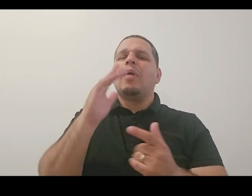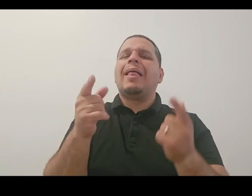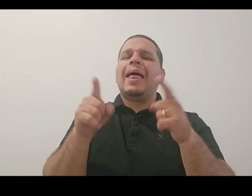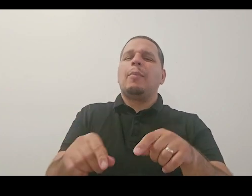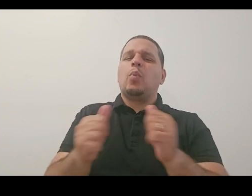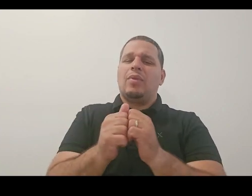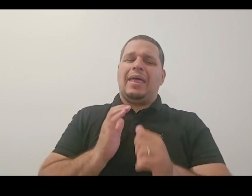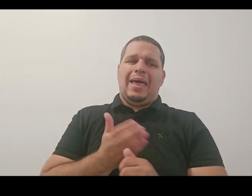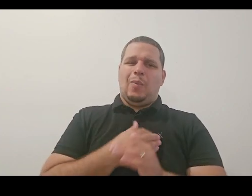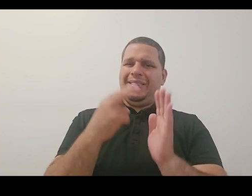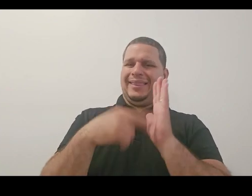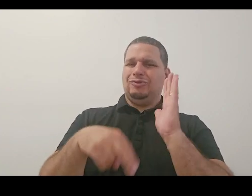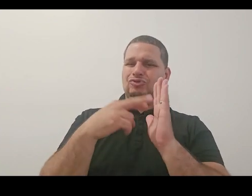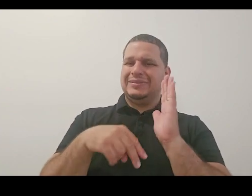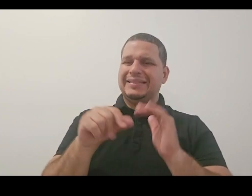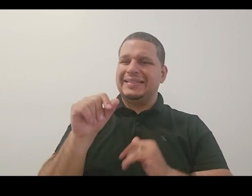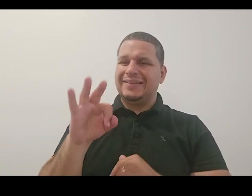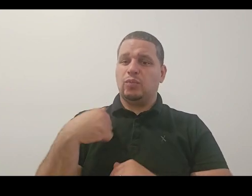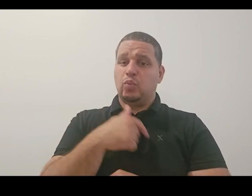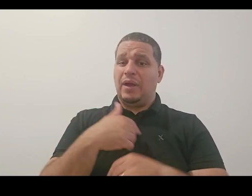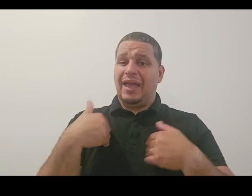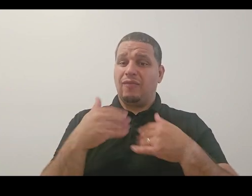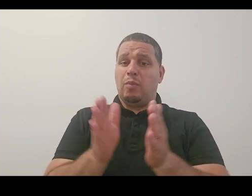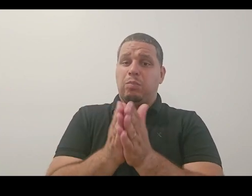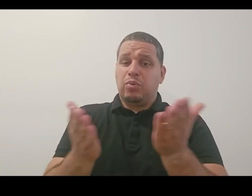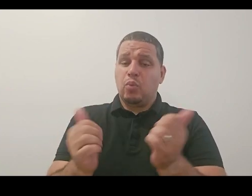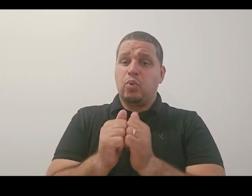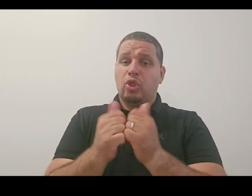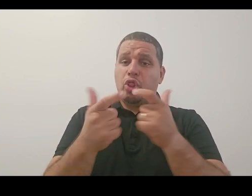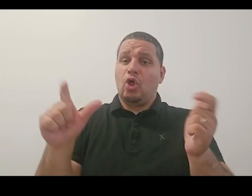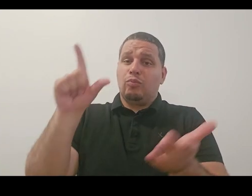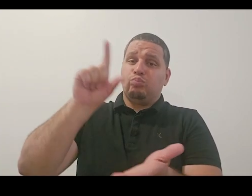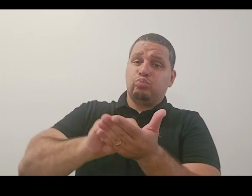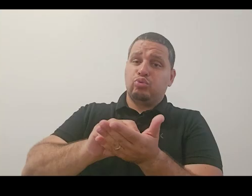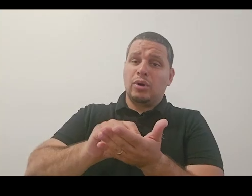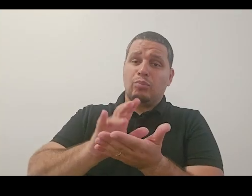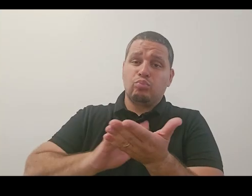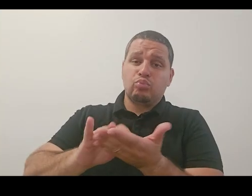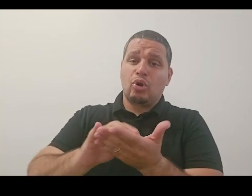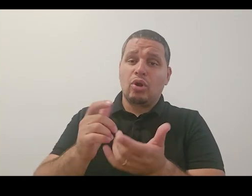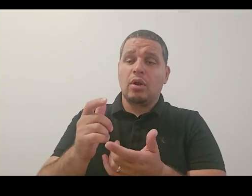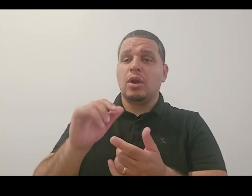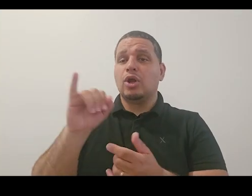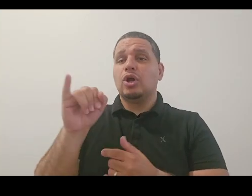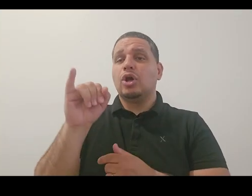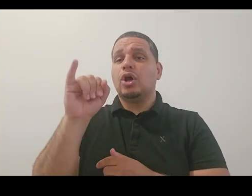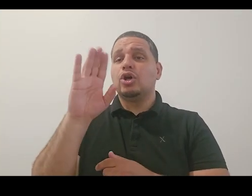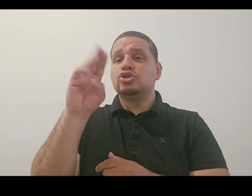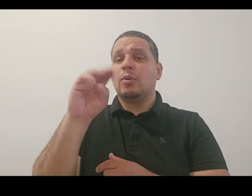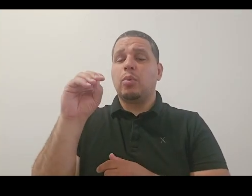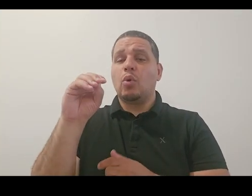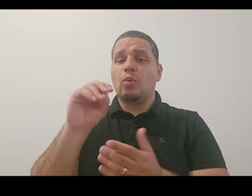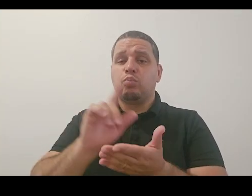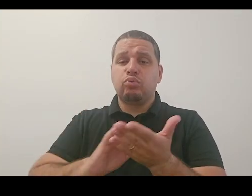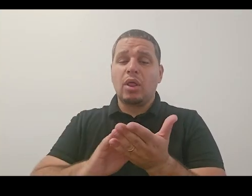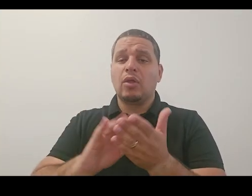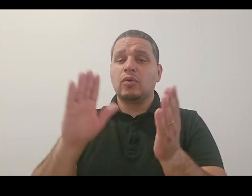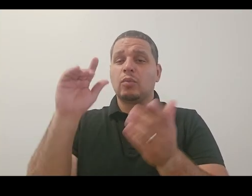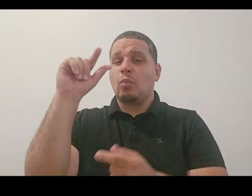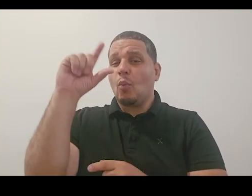our literacy if we had books with large print, like larger Braille, jumbo Braille, and then small Braille, and